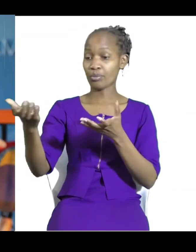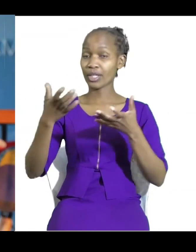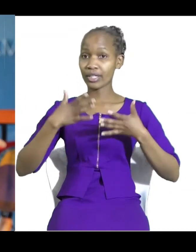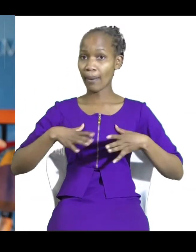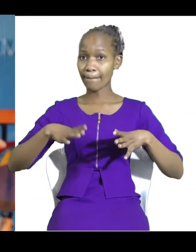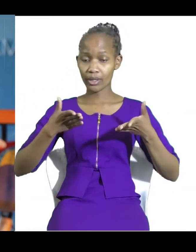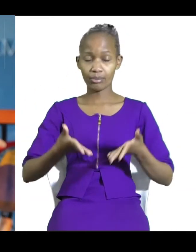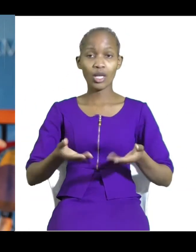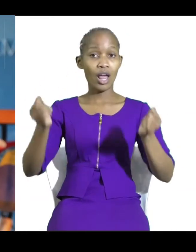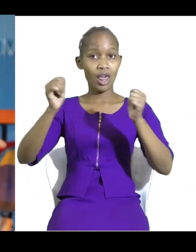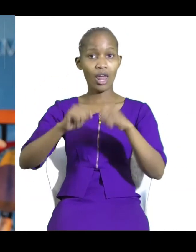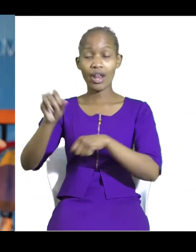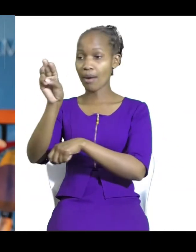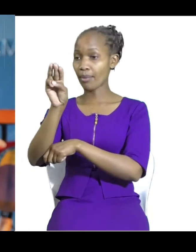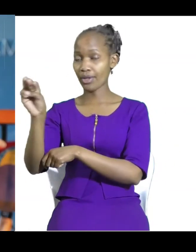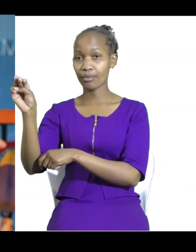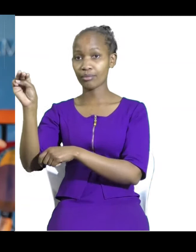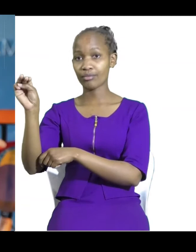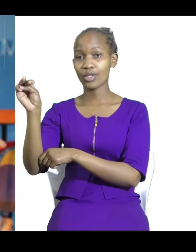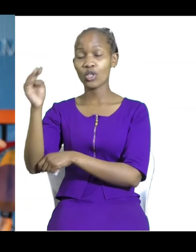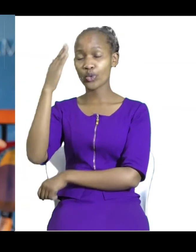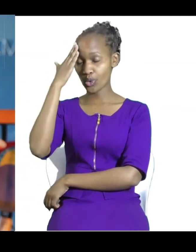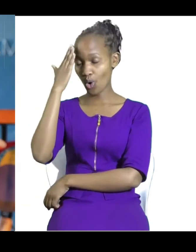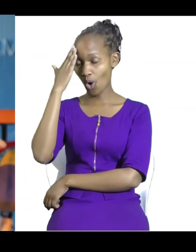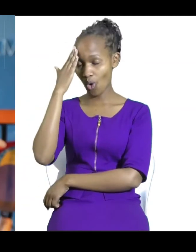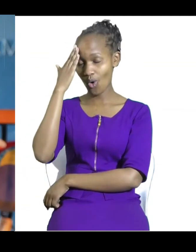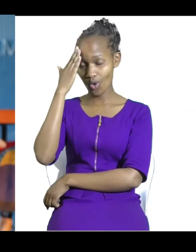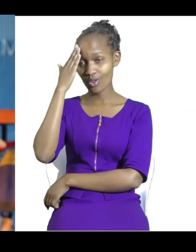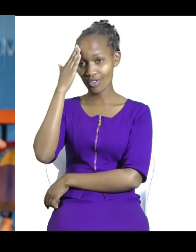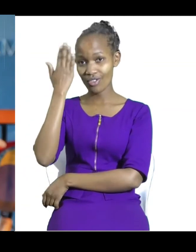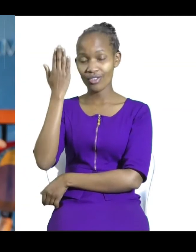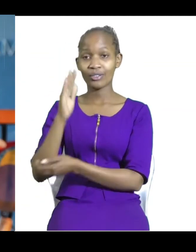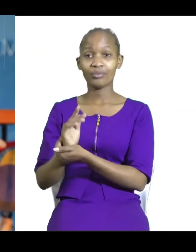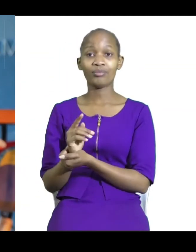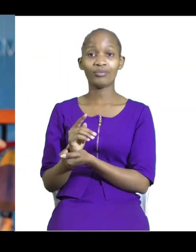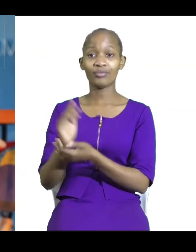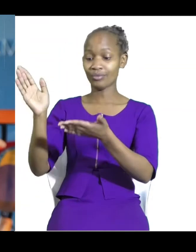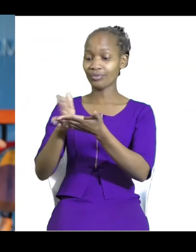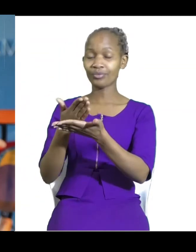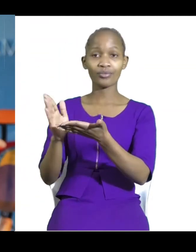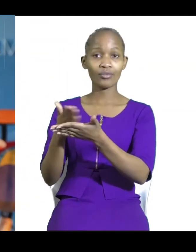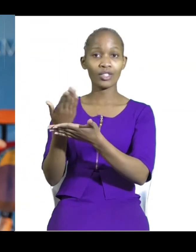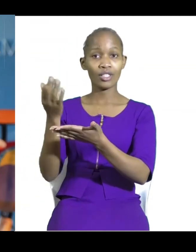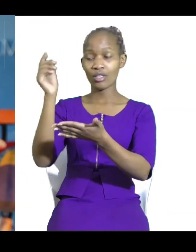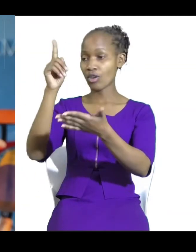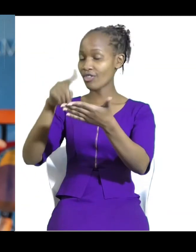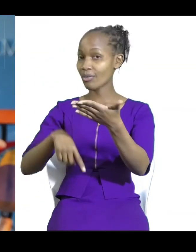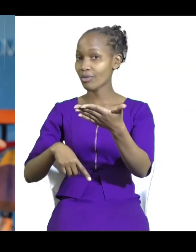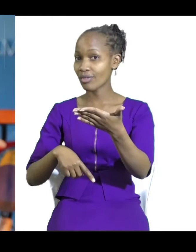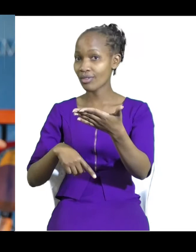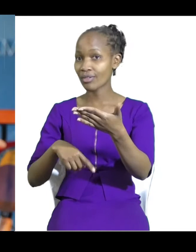on board and enable them to get to know, first of all, some of the